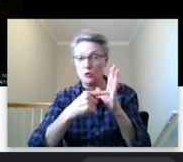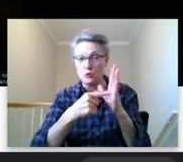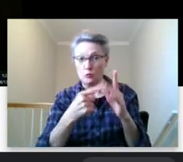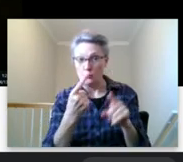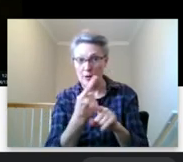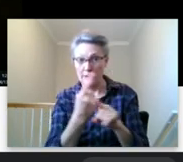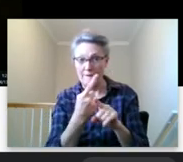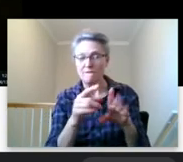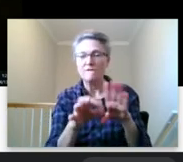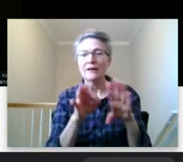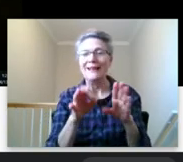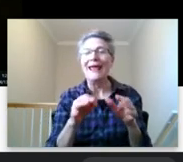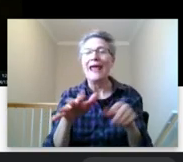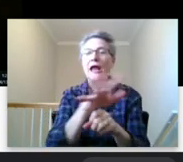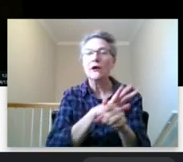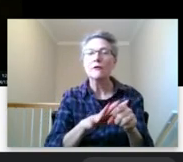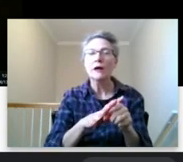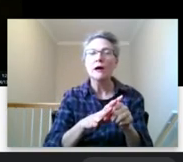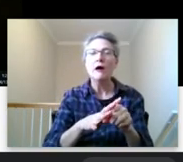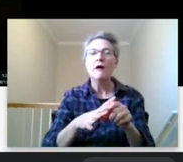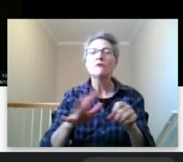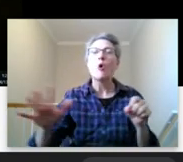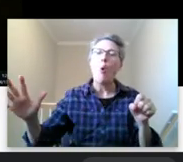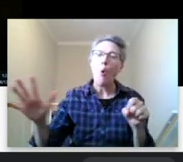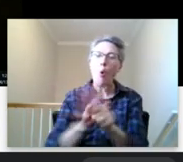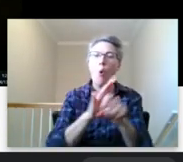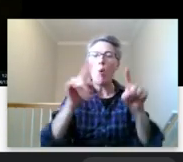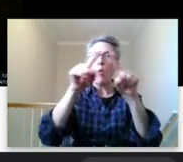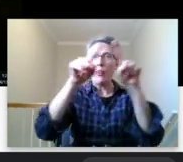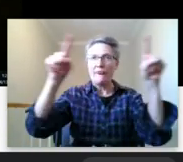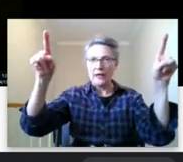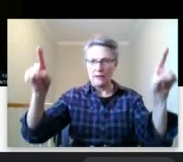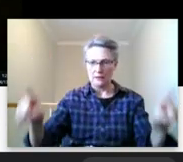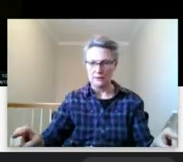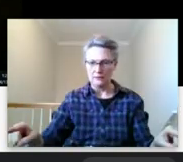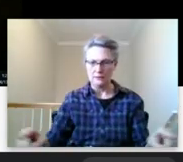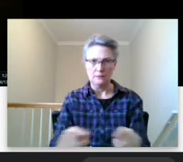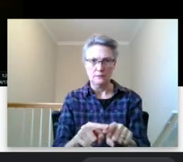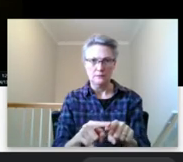can find the area of this whole entire